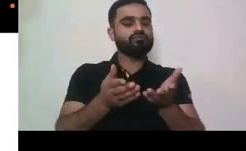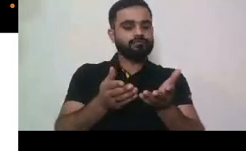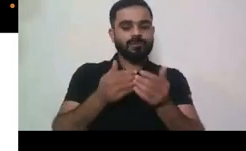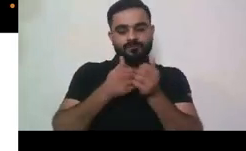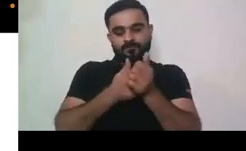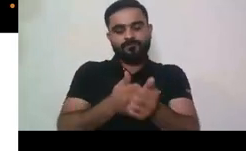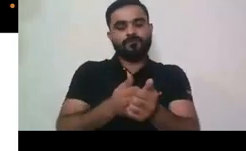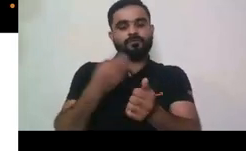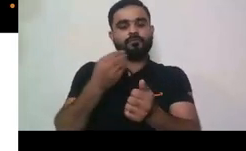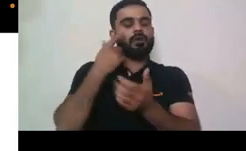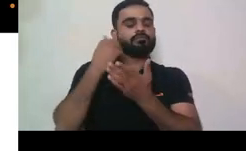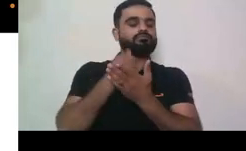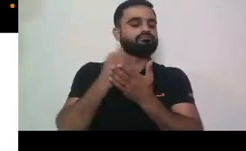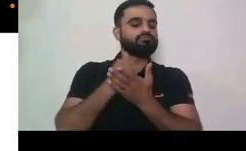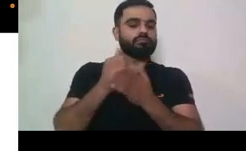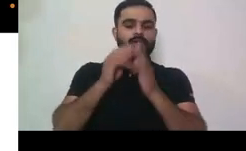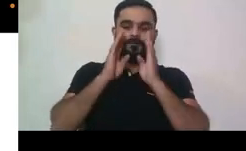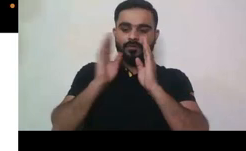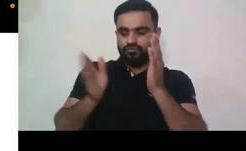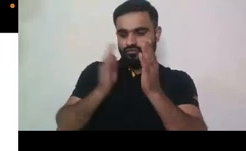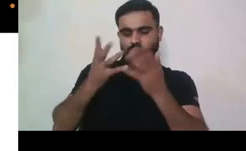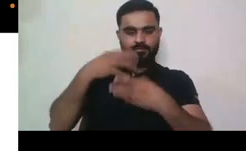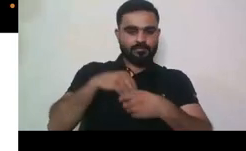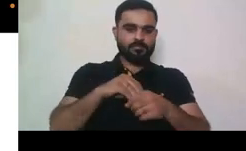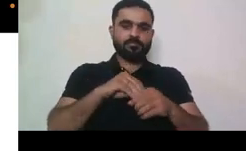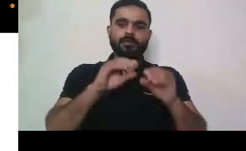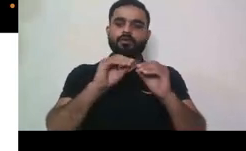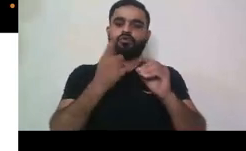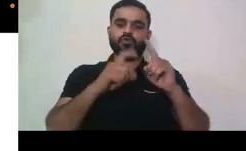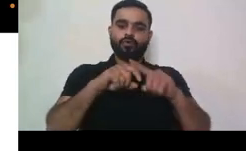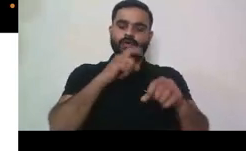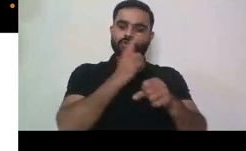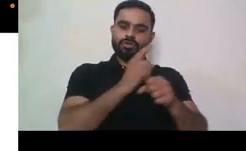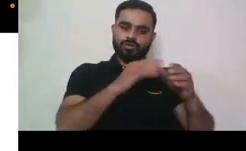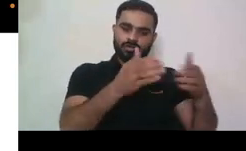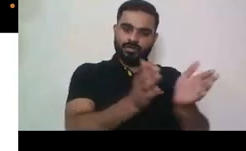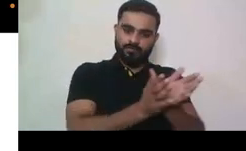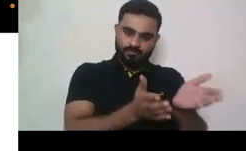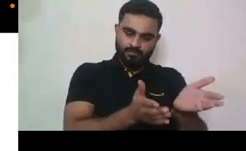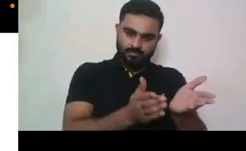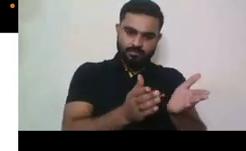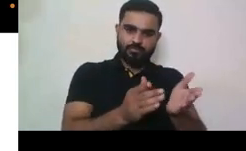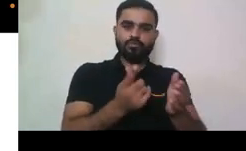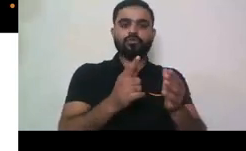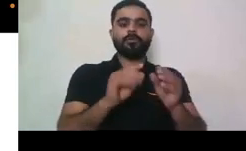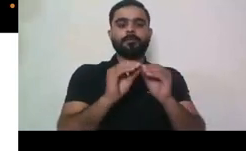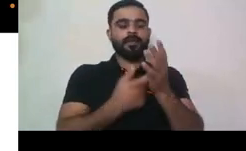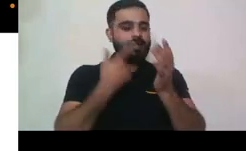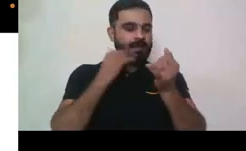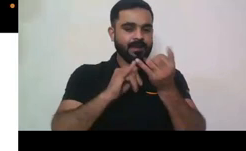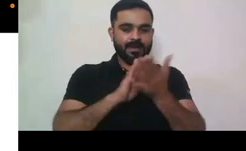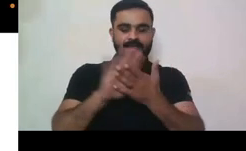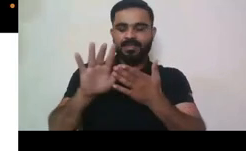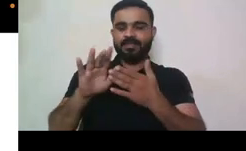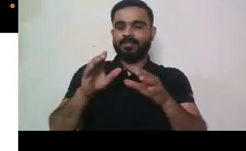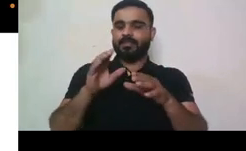some best Facebook page, for example, British Council Teacher Communities, British Council Teacher Educators,